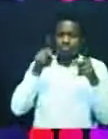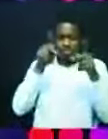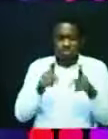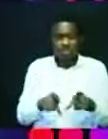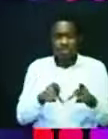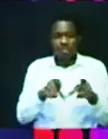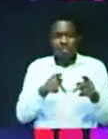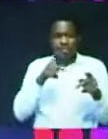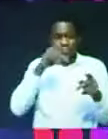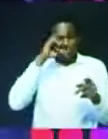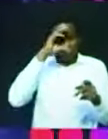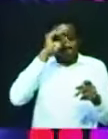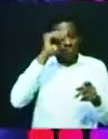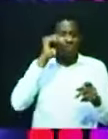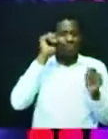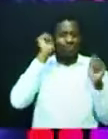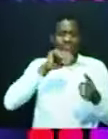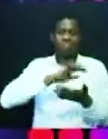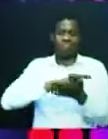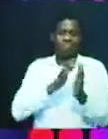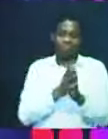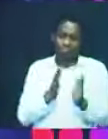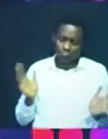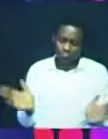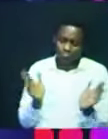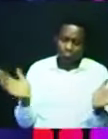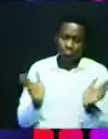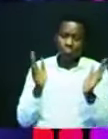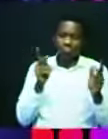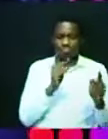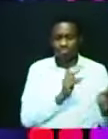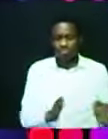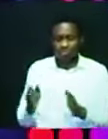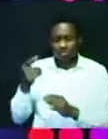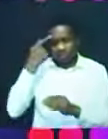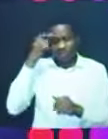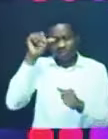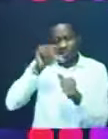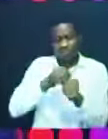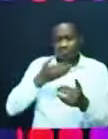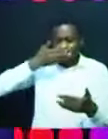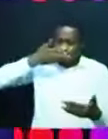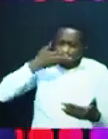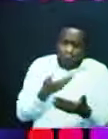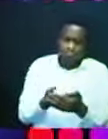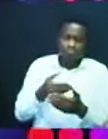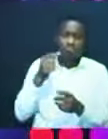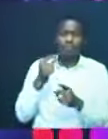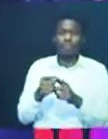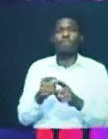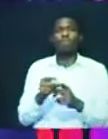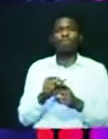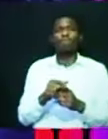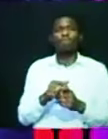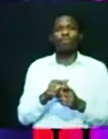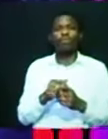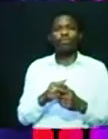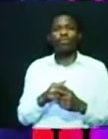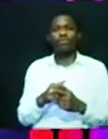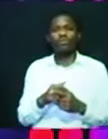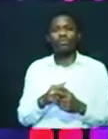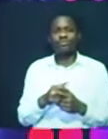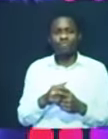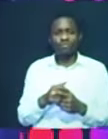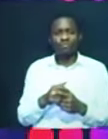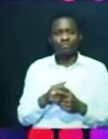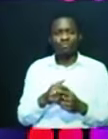work means every good work. Atwenyina firi onyankopon humemu na eyema nkyerekyere atenye atenetene